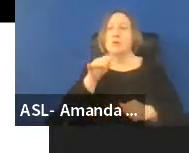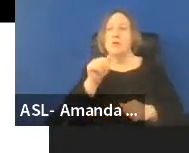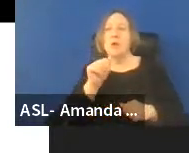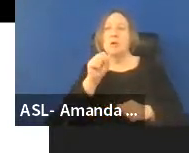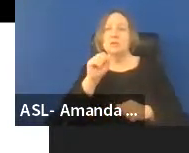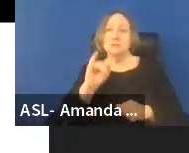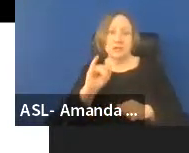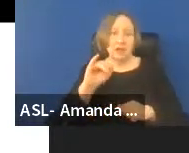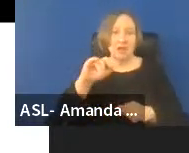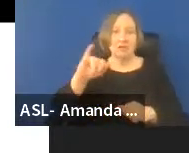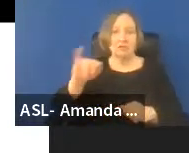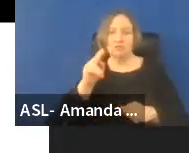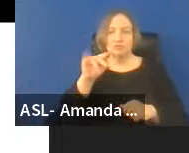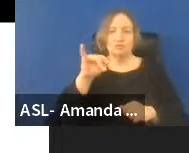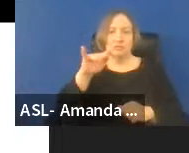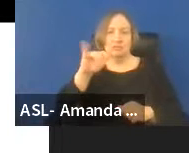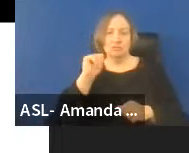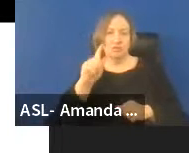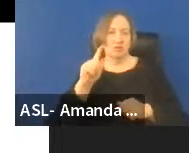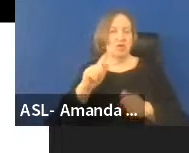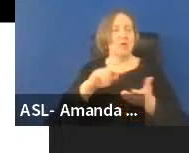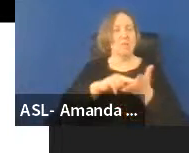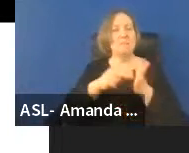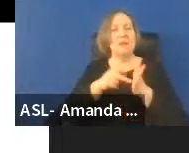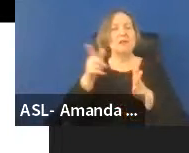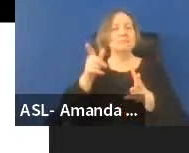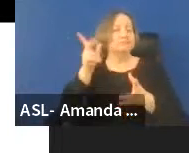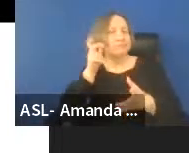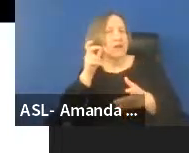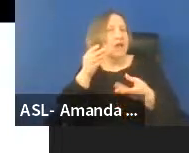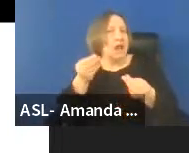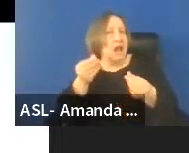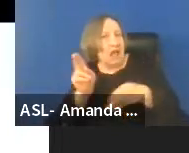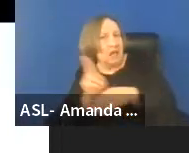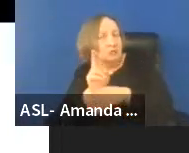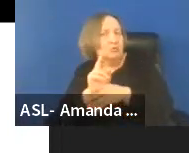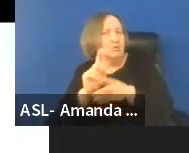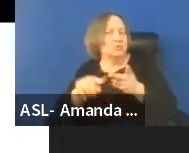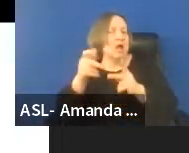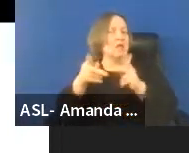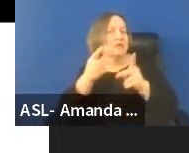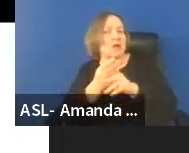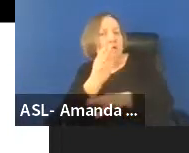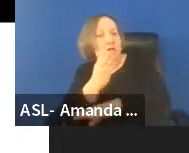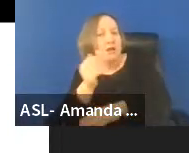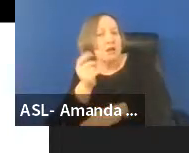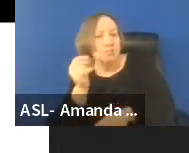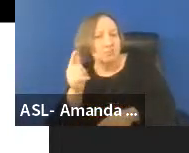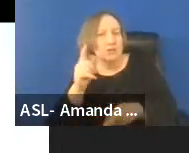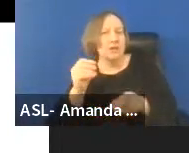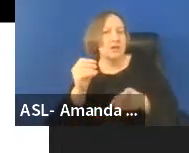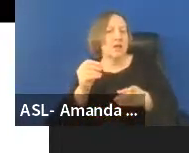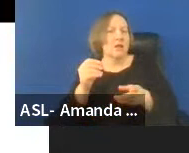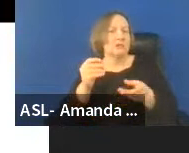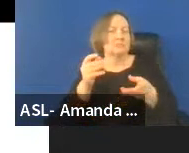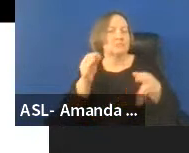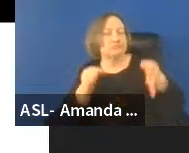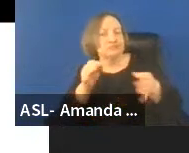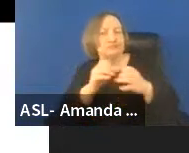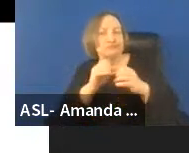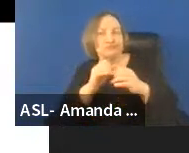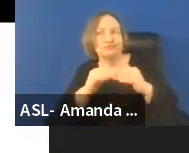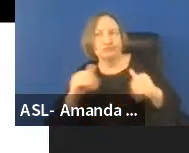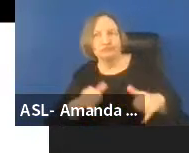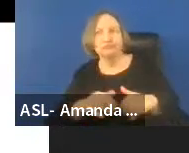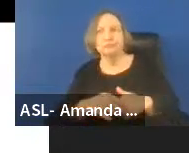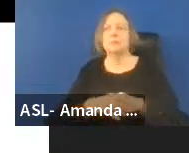other types of appeals. The commission form of government was adopted in 1913. Portland